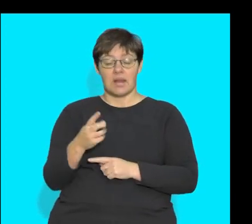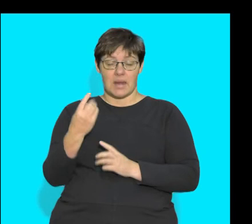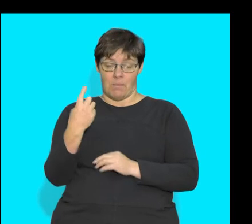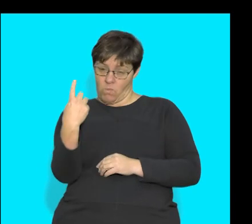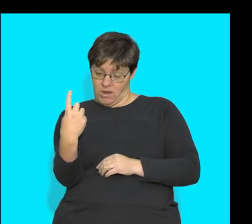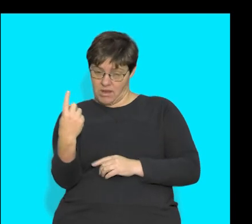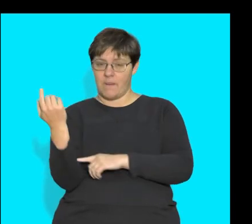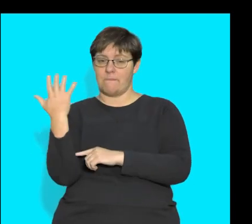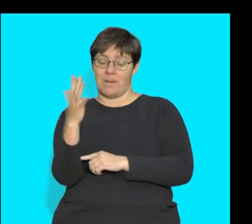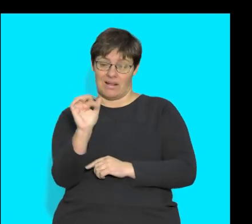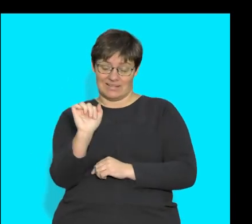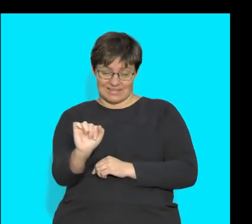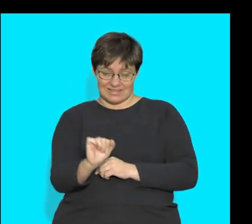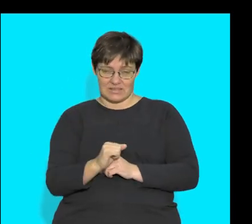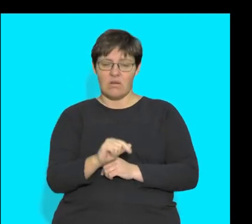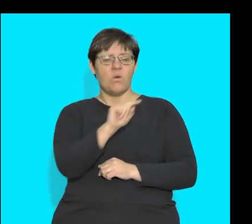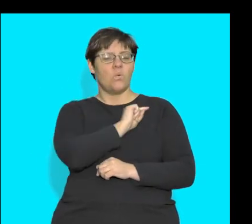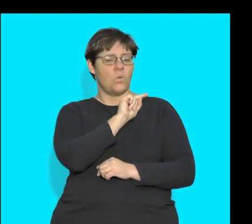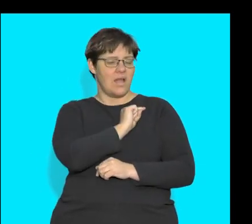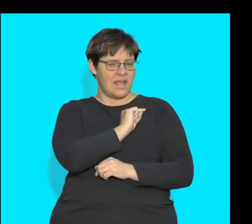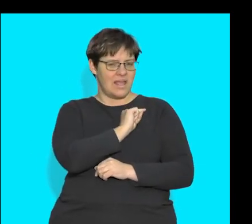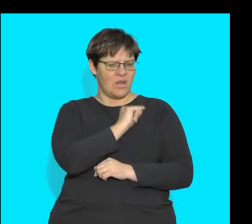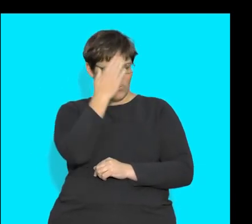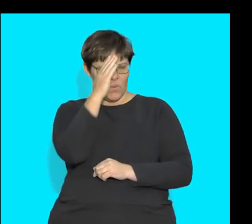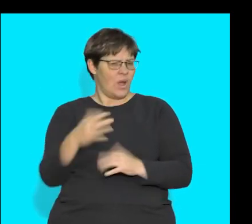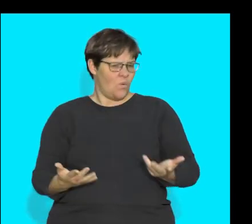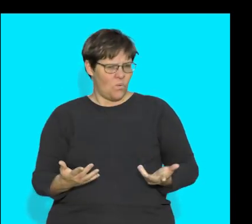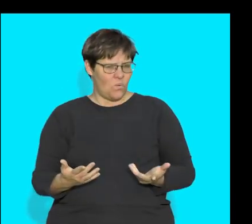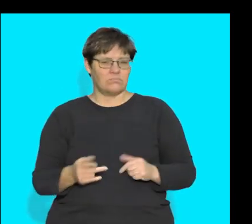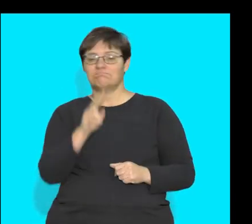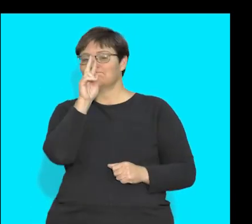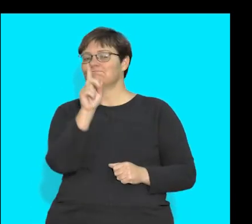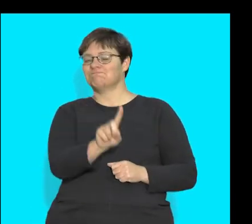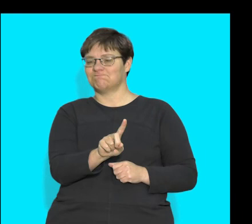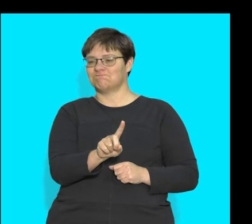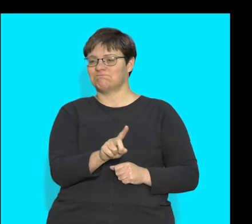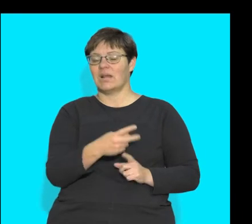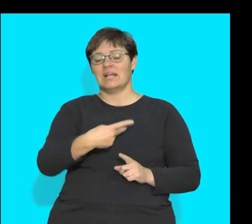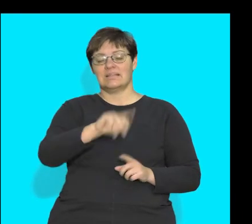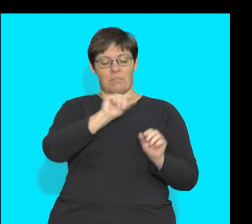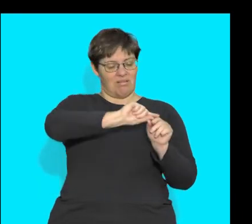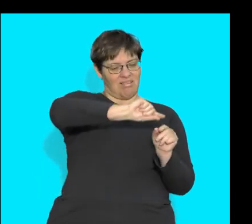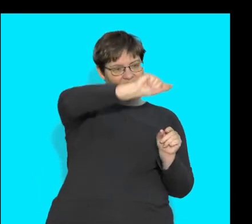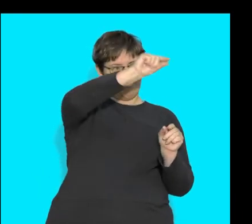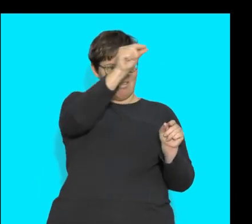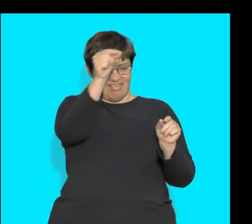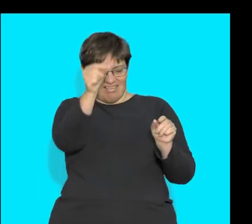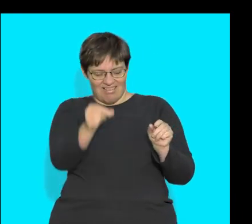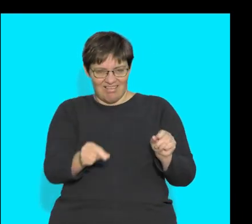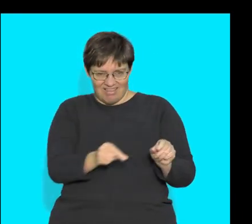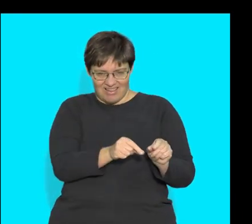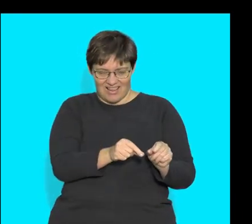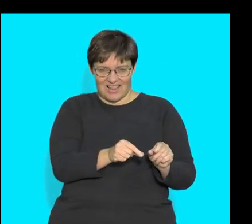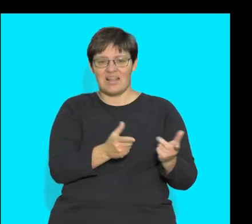is a plant cell, right? And the reason why I know that is, what do I look at? I can see the shape is